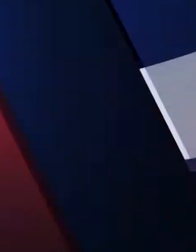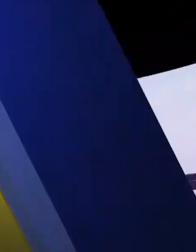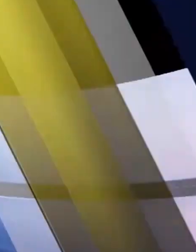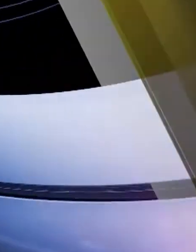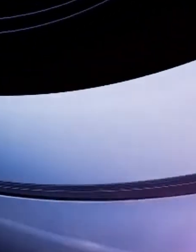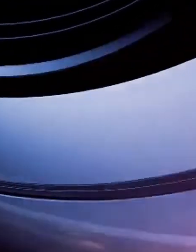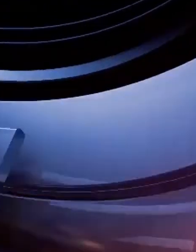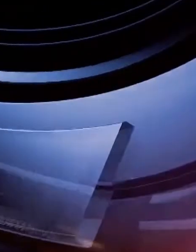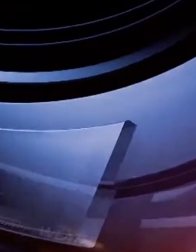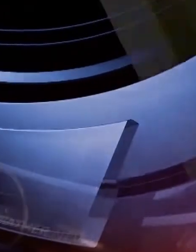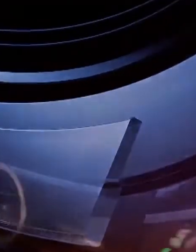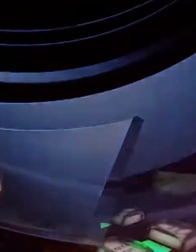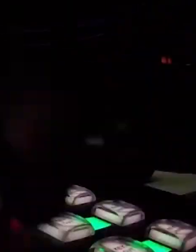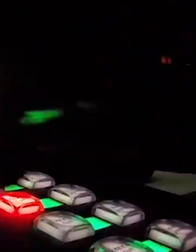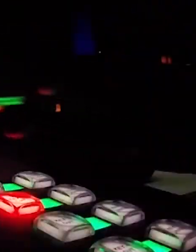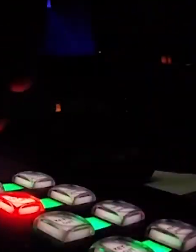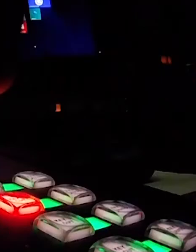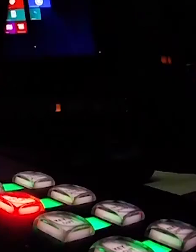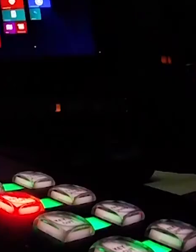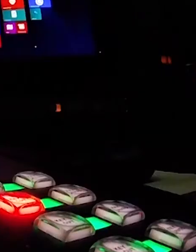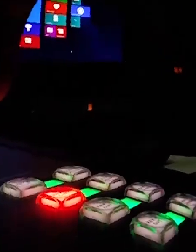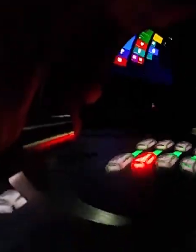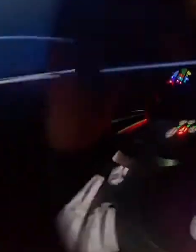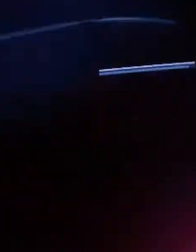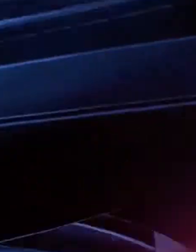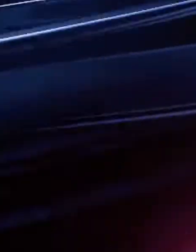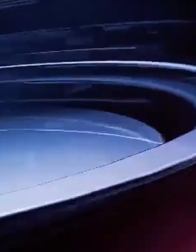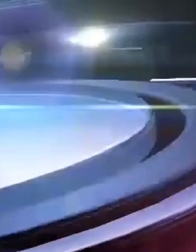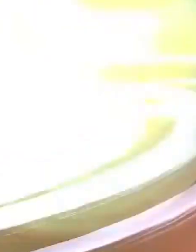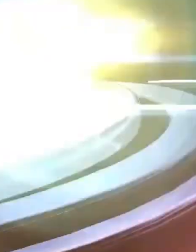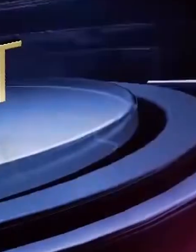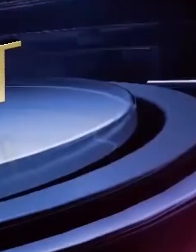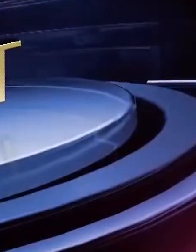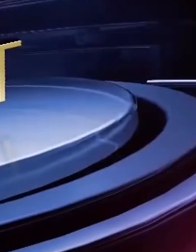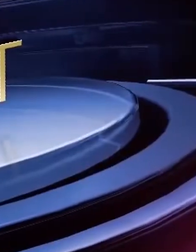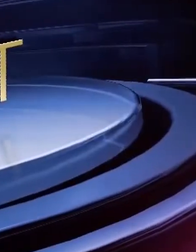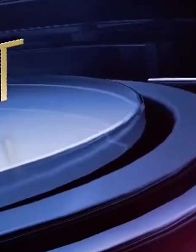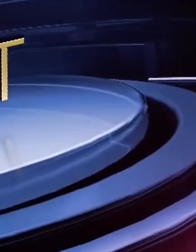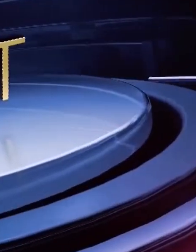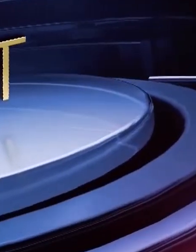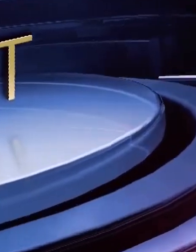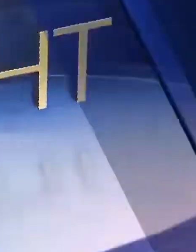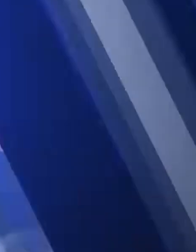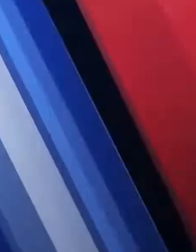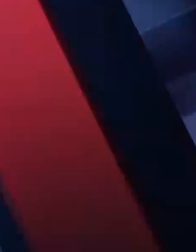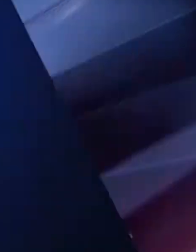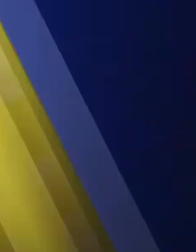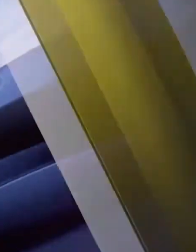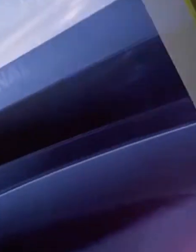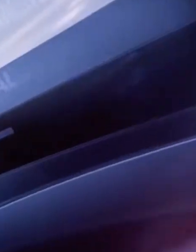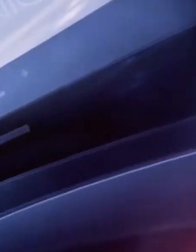Broadcasting from our studios in the Pine St. Michael, this is CBC Newsnight, starting now.